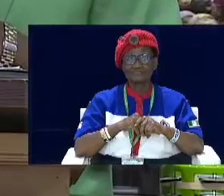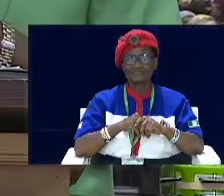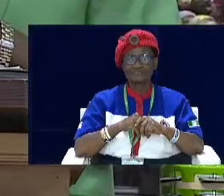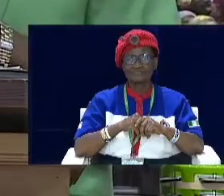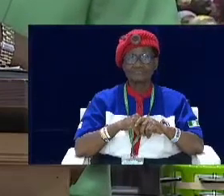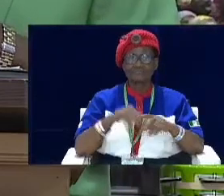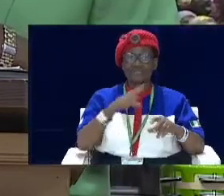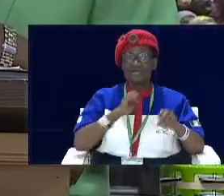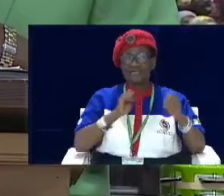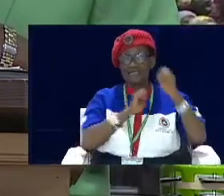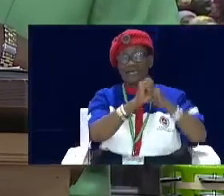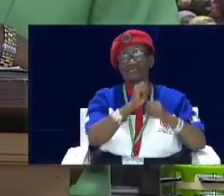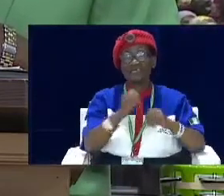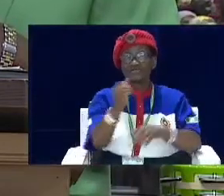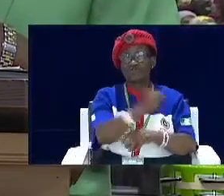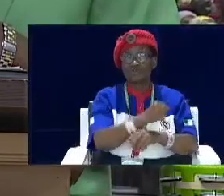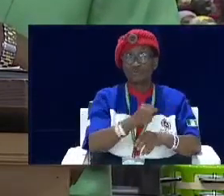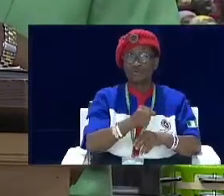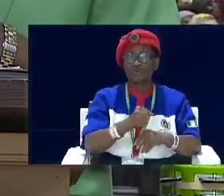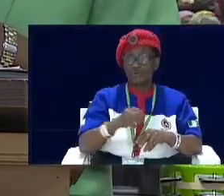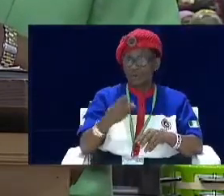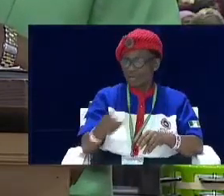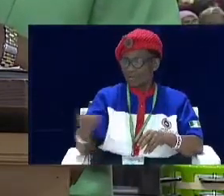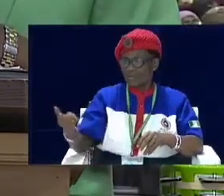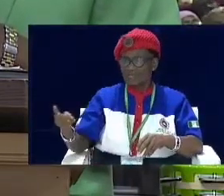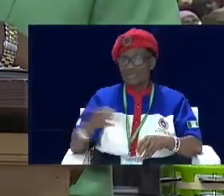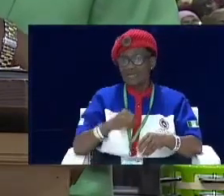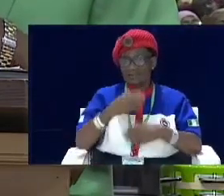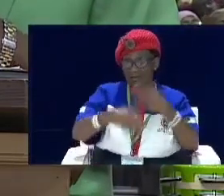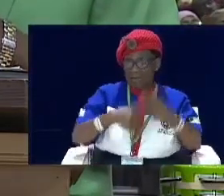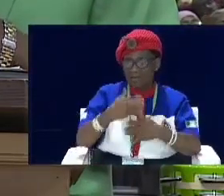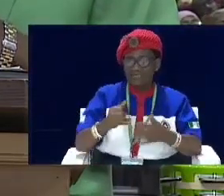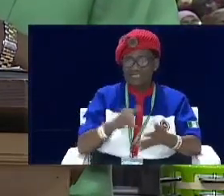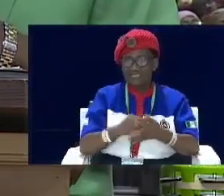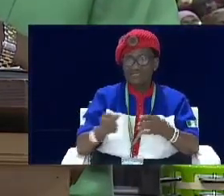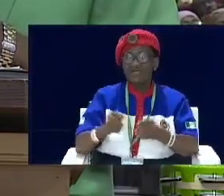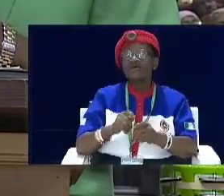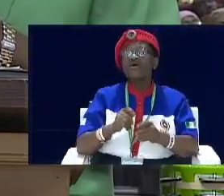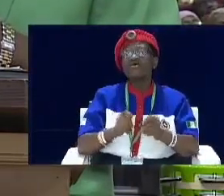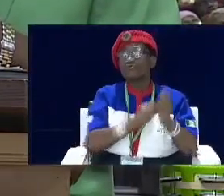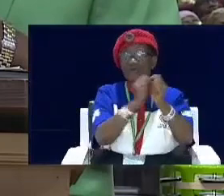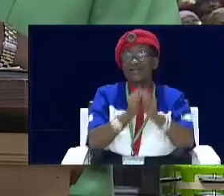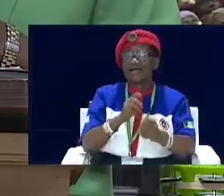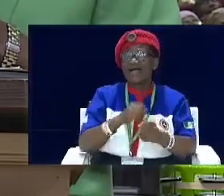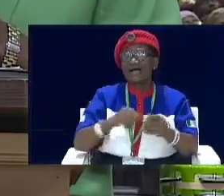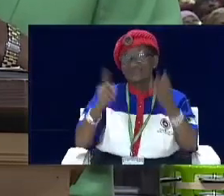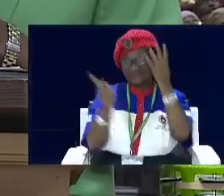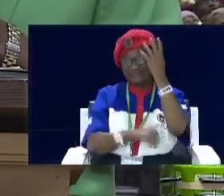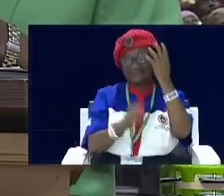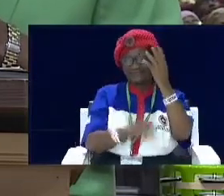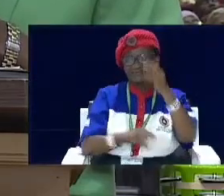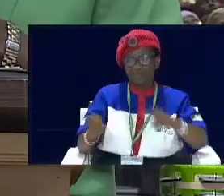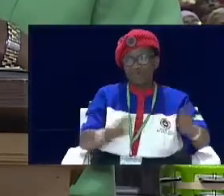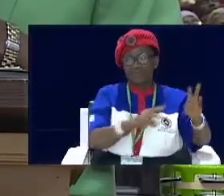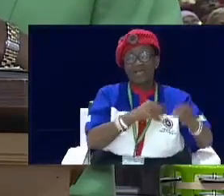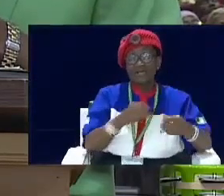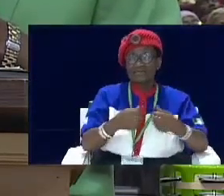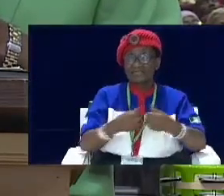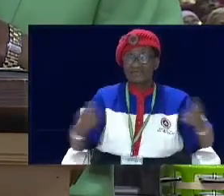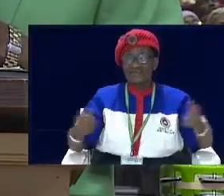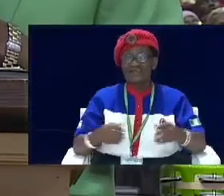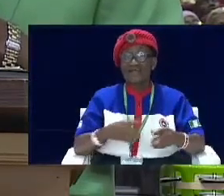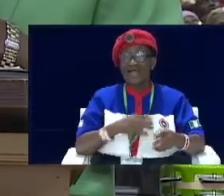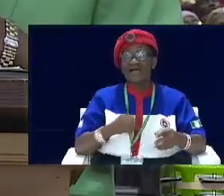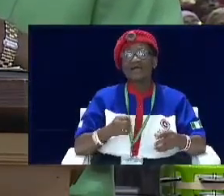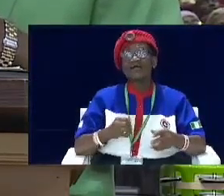And Elijah took his mantle and wrapped it together and smote the waters, and they were divided hither and